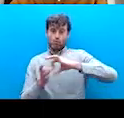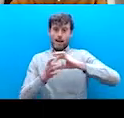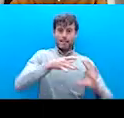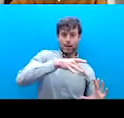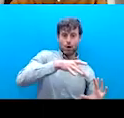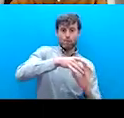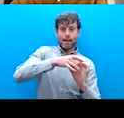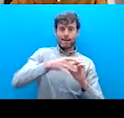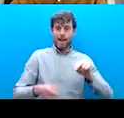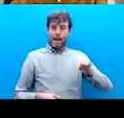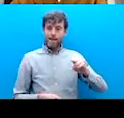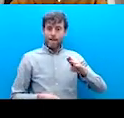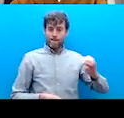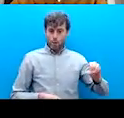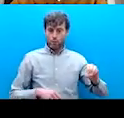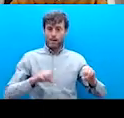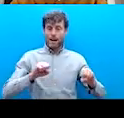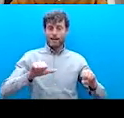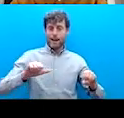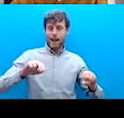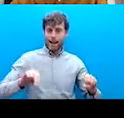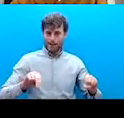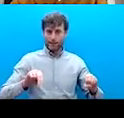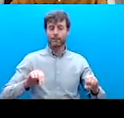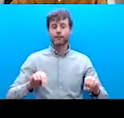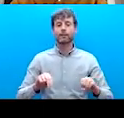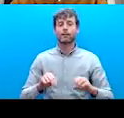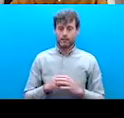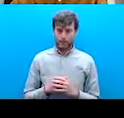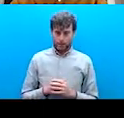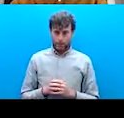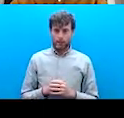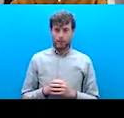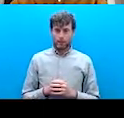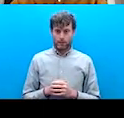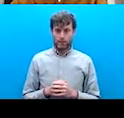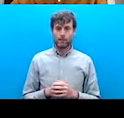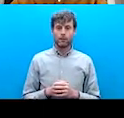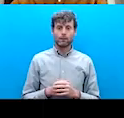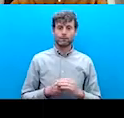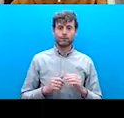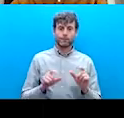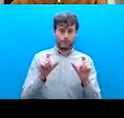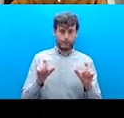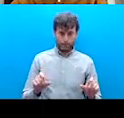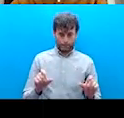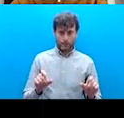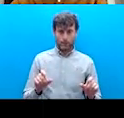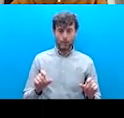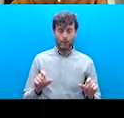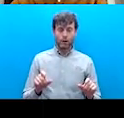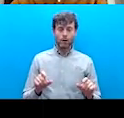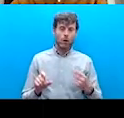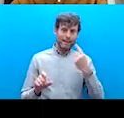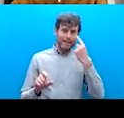is temporal overlap across streams between the two earlier components, the LAN and the N400, and between the two